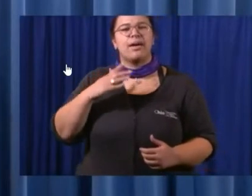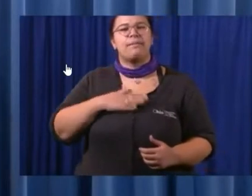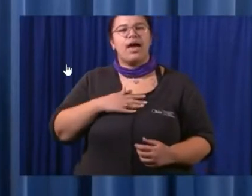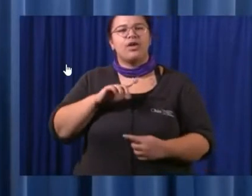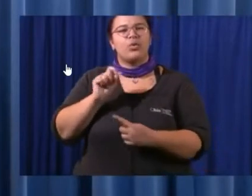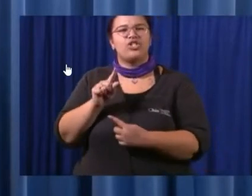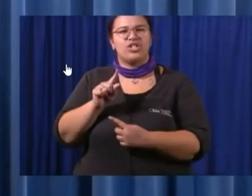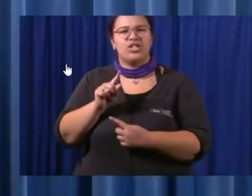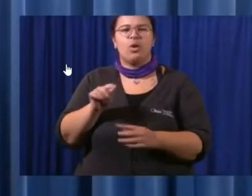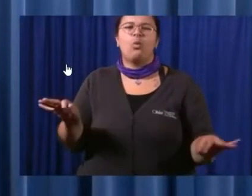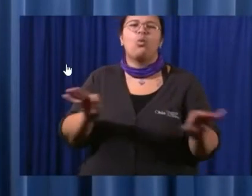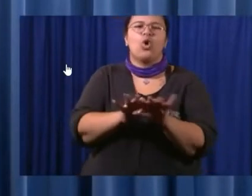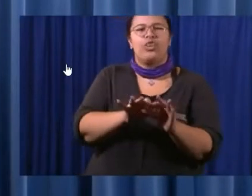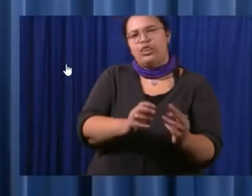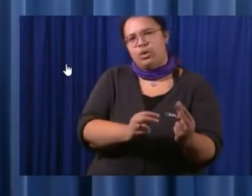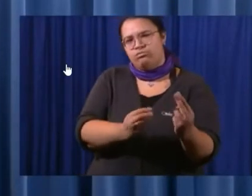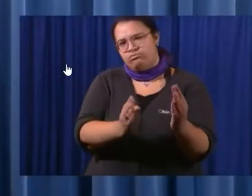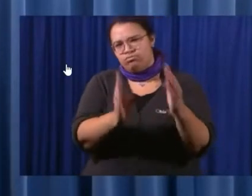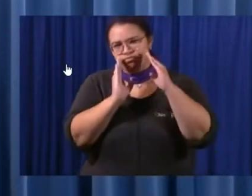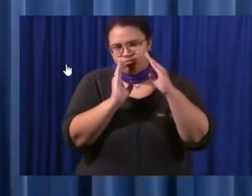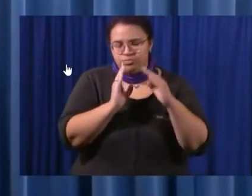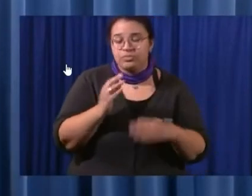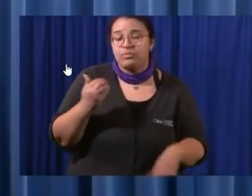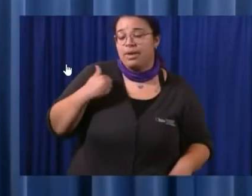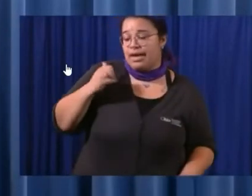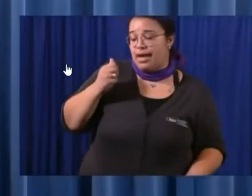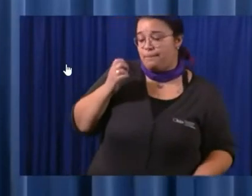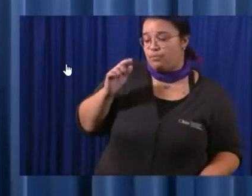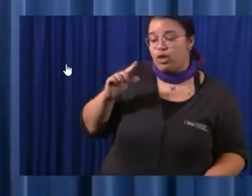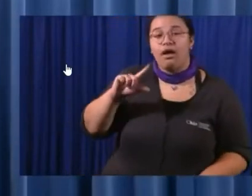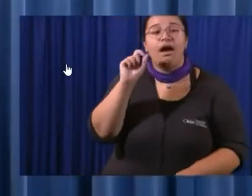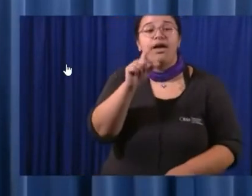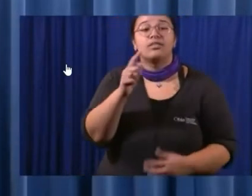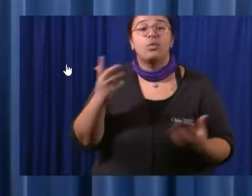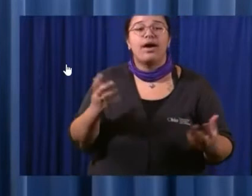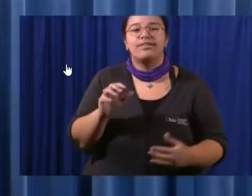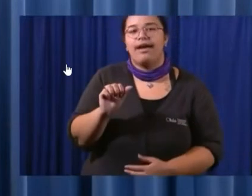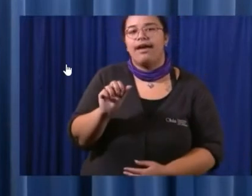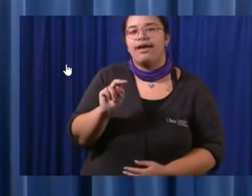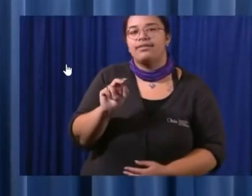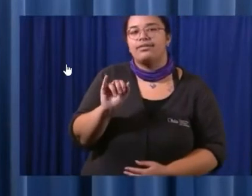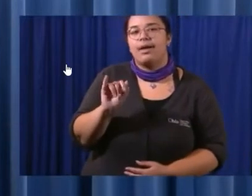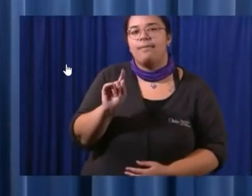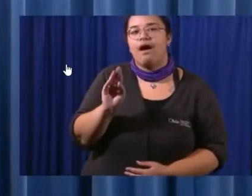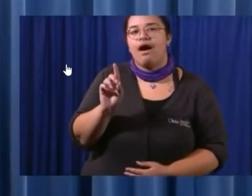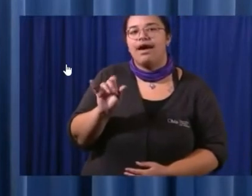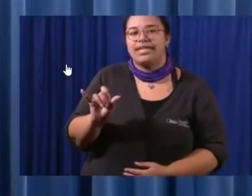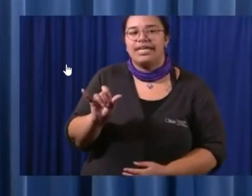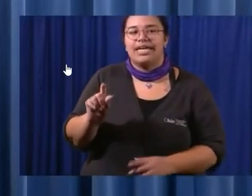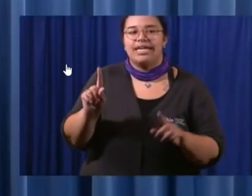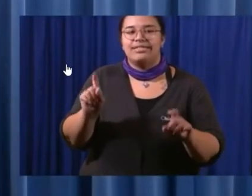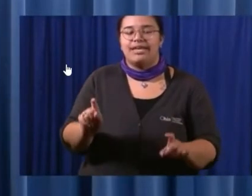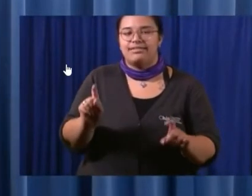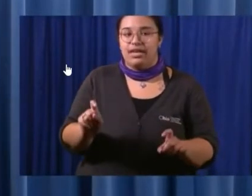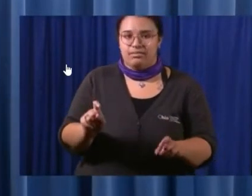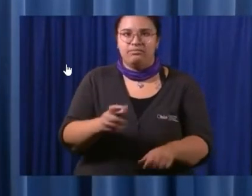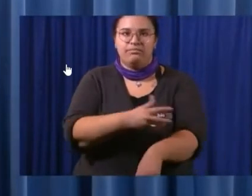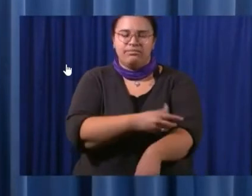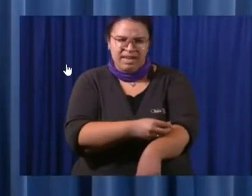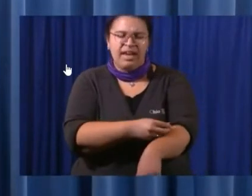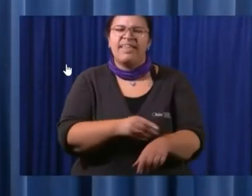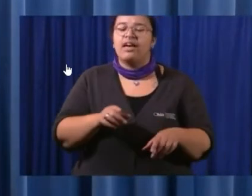sir. In April, I asked you and Dr. Acton about antibody testing. At that time, tests in California, Florida, and